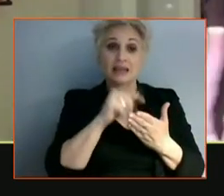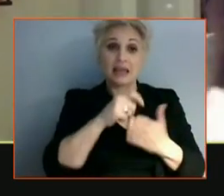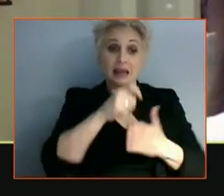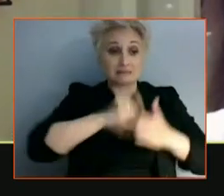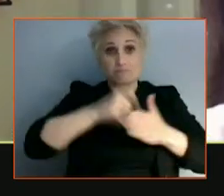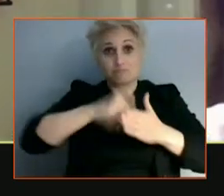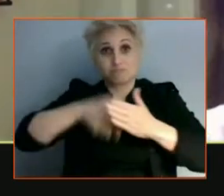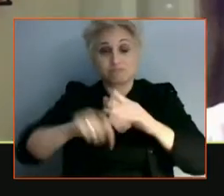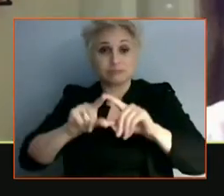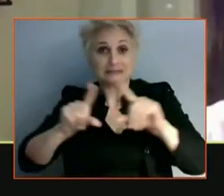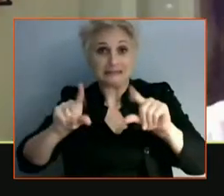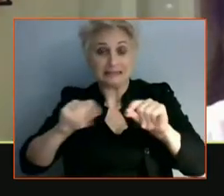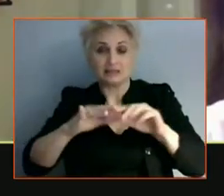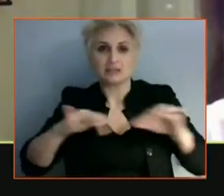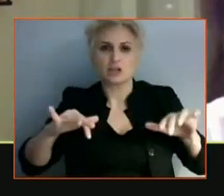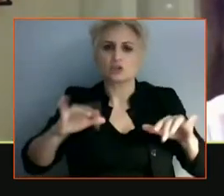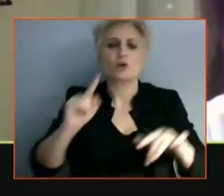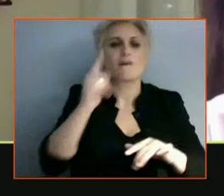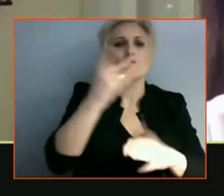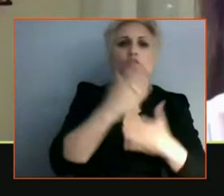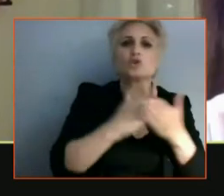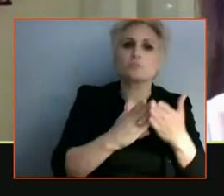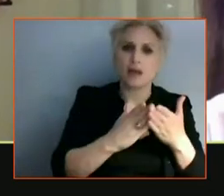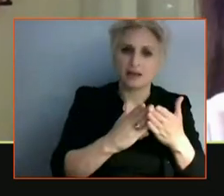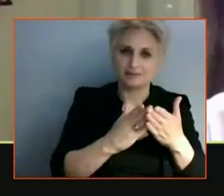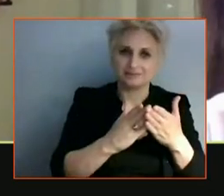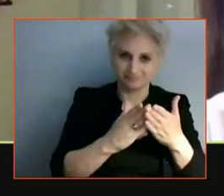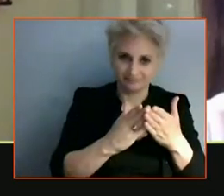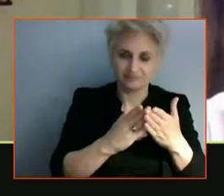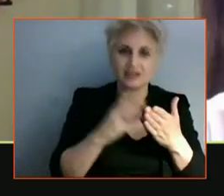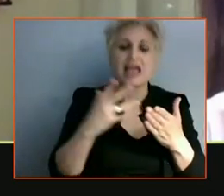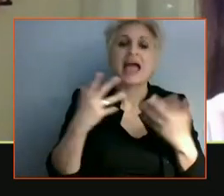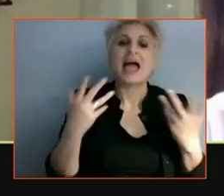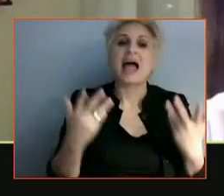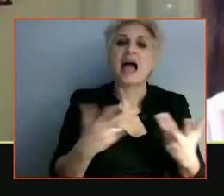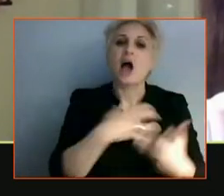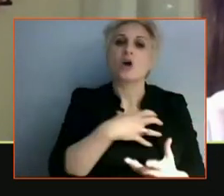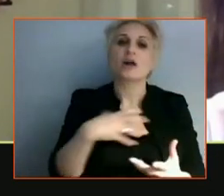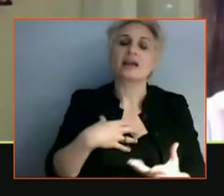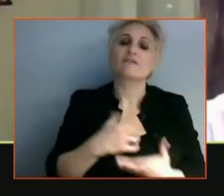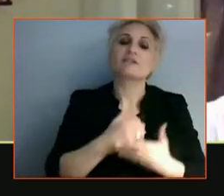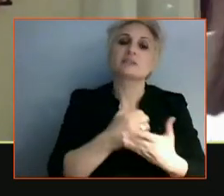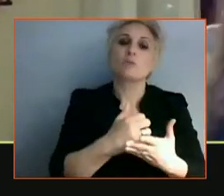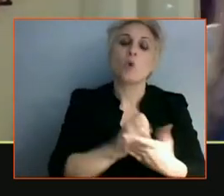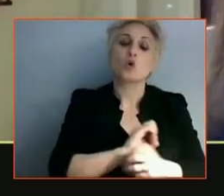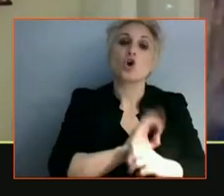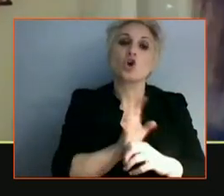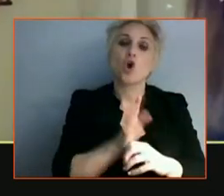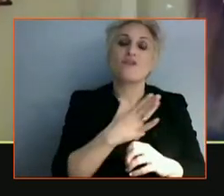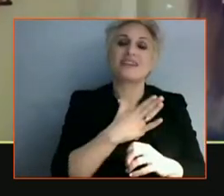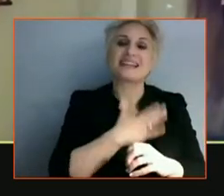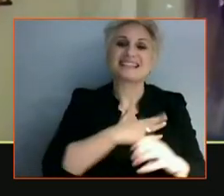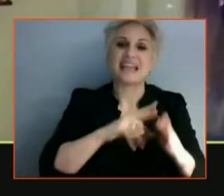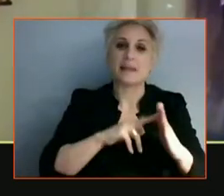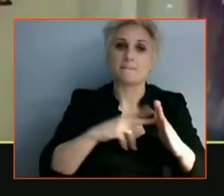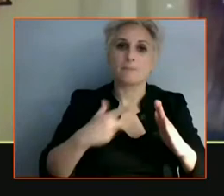Let's divide that up. Let's go with the first bit. How can government support COVID-safe policies and venues that would see audience sizes increase